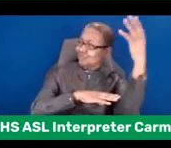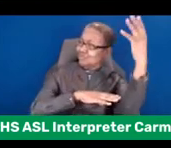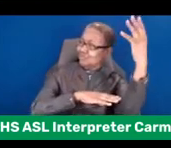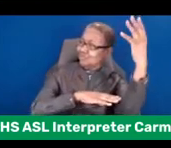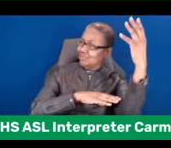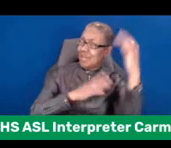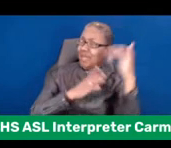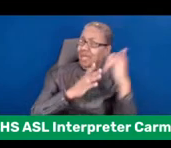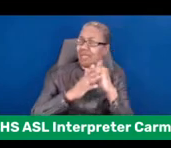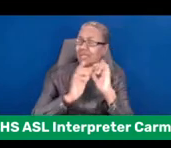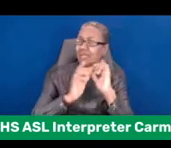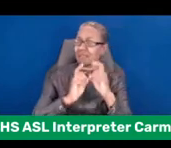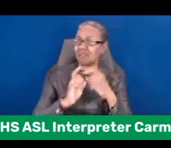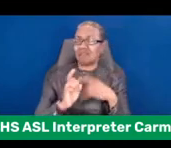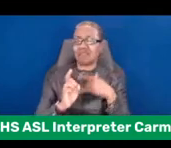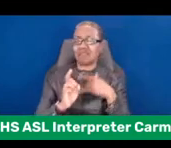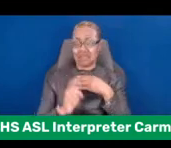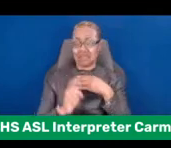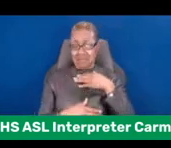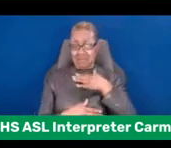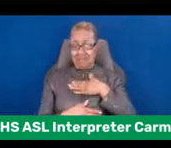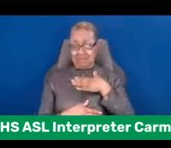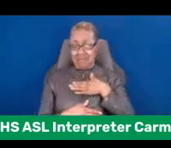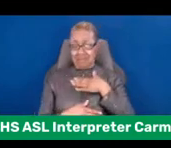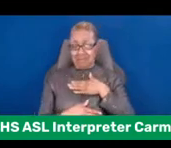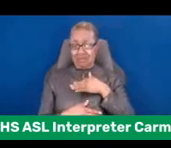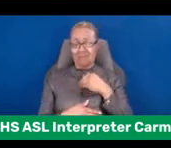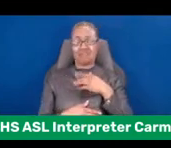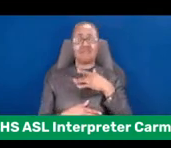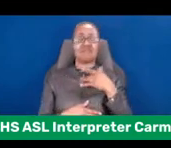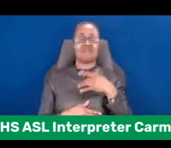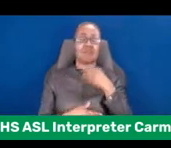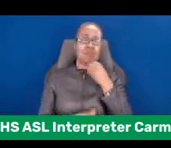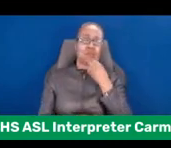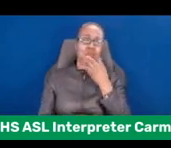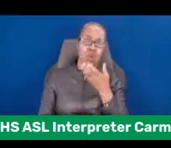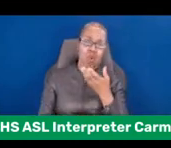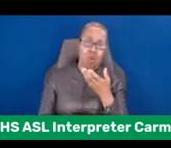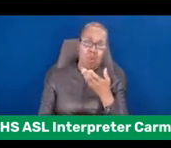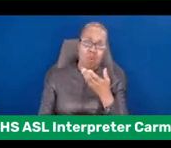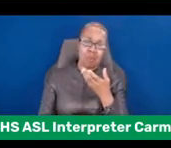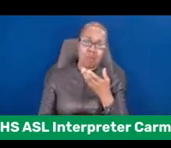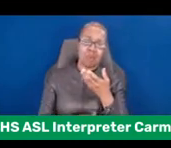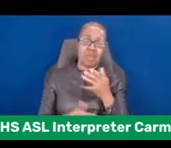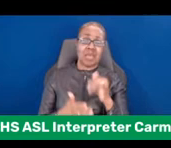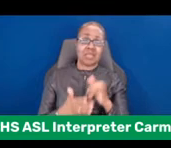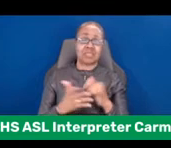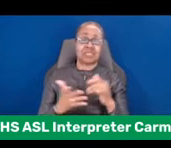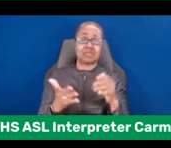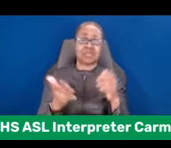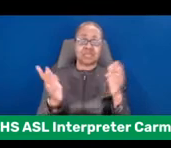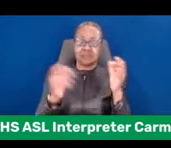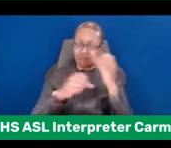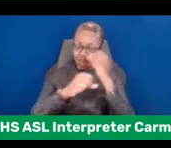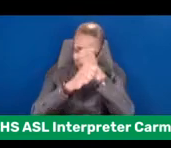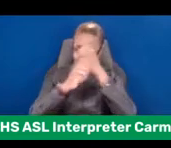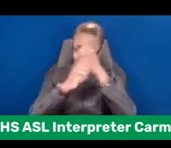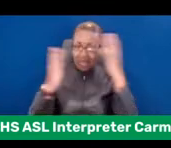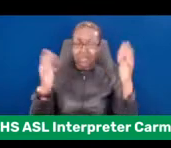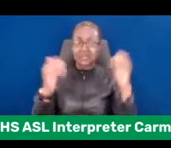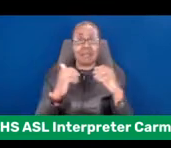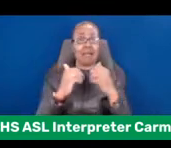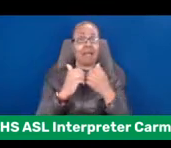that to conjure a warmth within your chest, near your heart center. and allow this to be visualized as